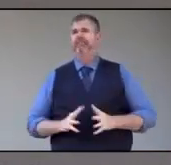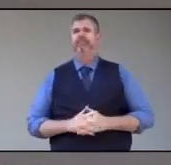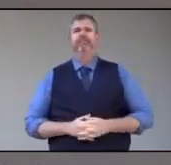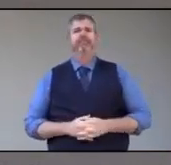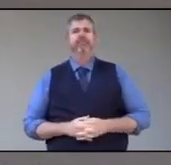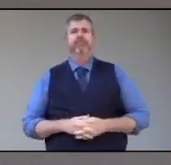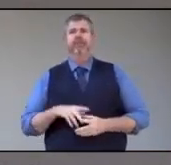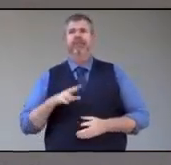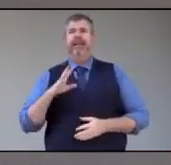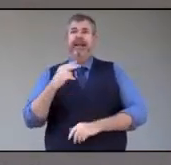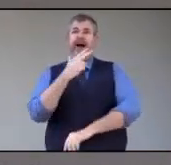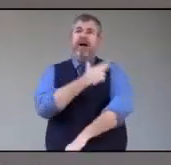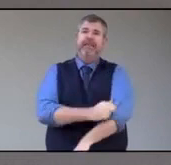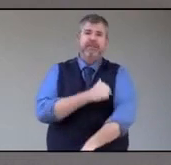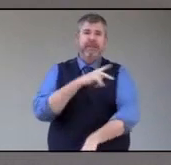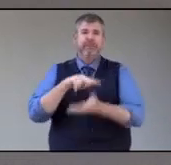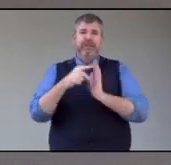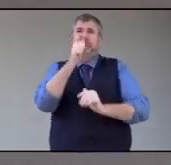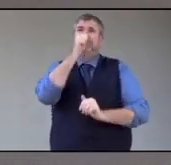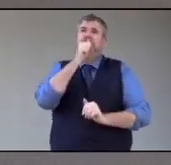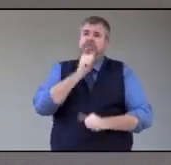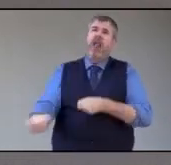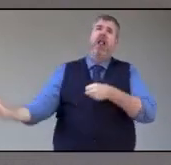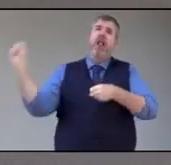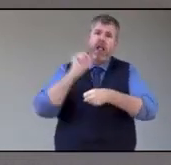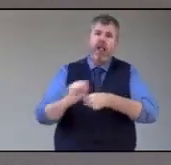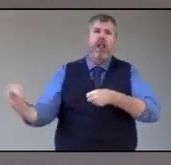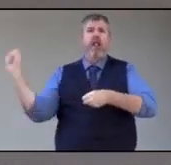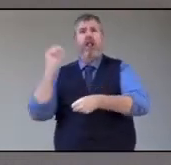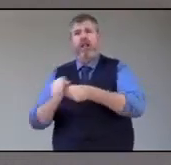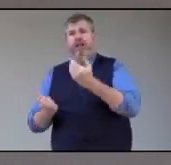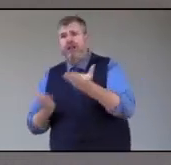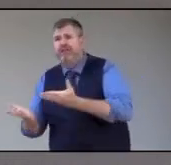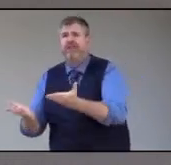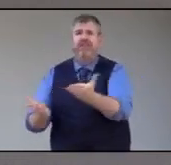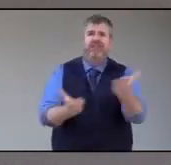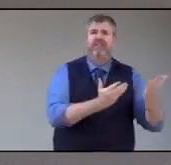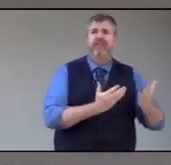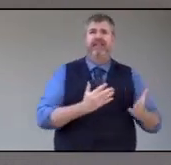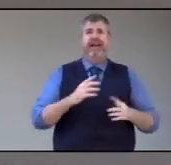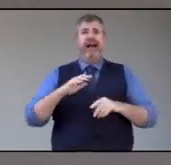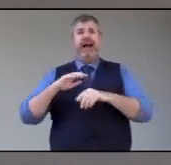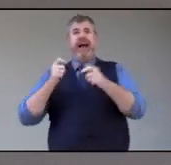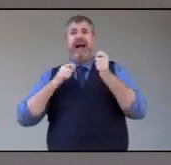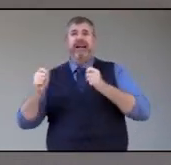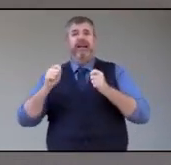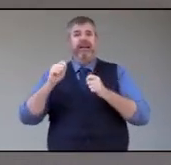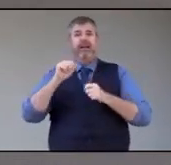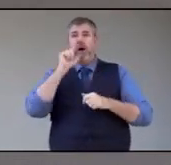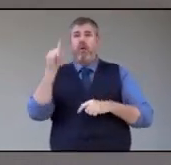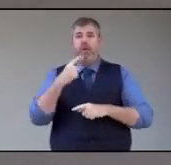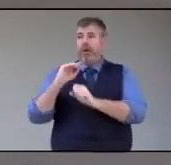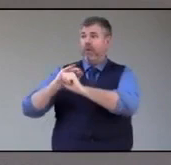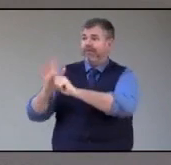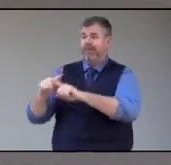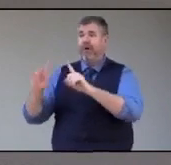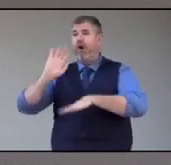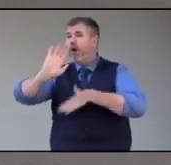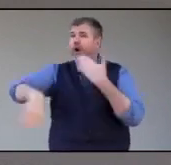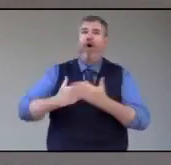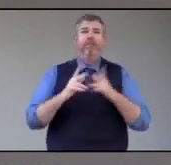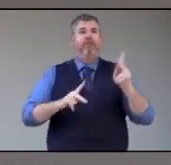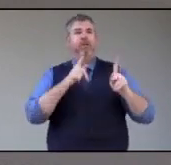cannot handle anybody. It's not just COVID, it's everybody, it's all of us. Please have a very happy New